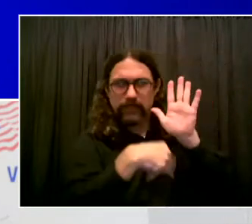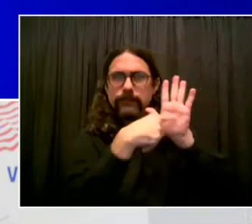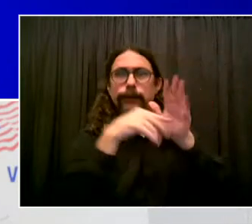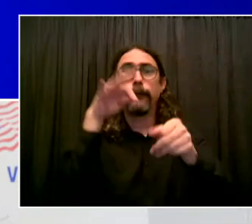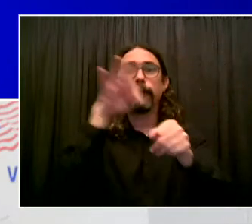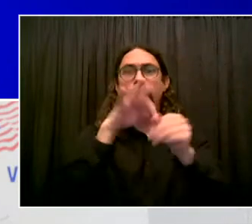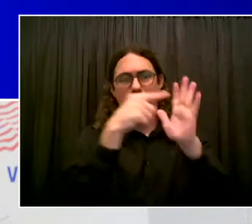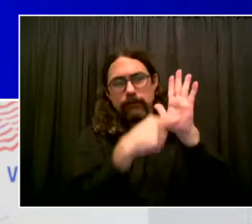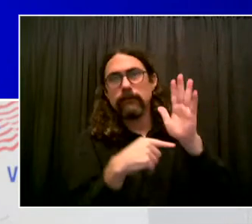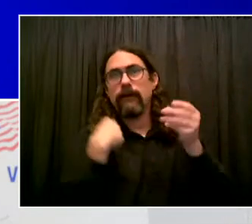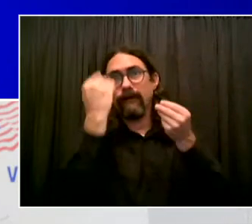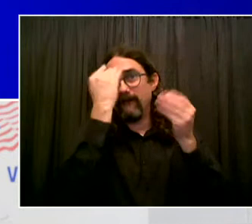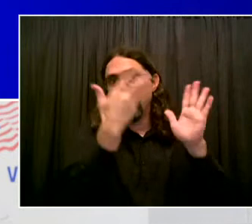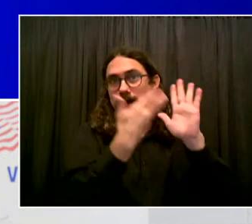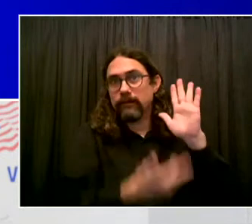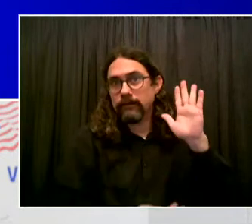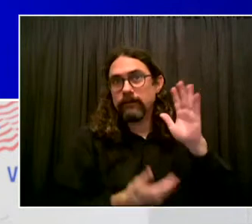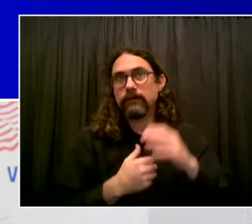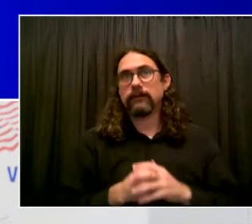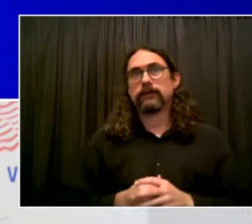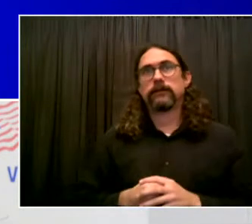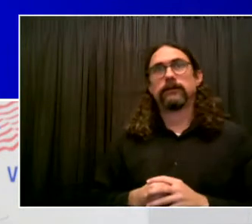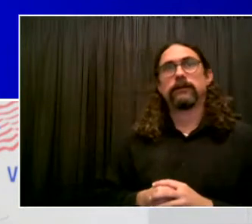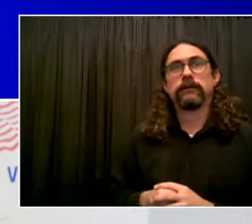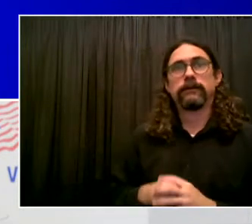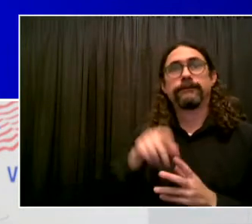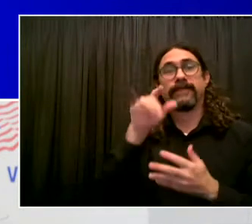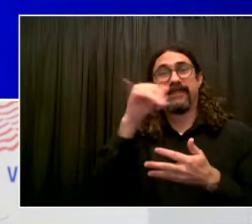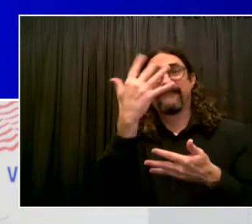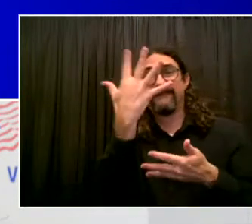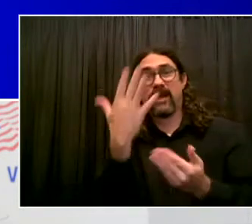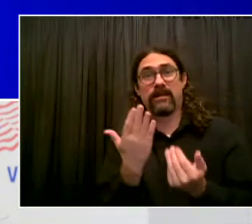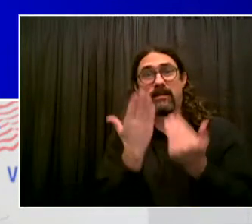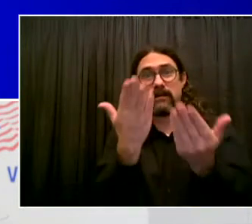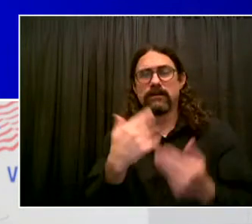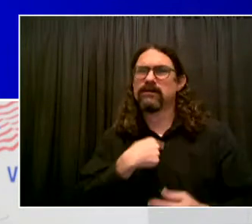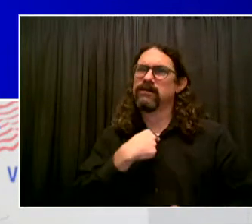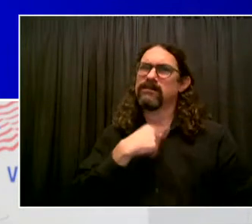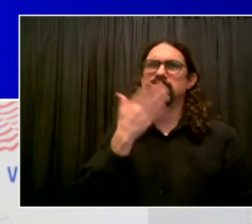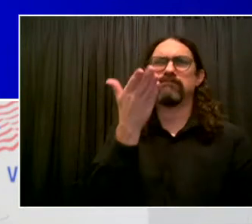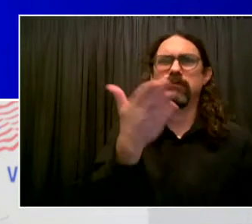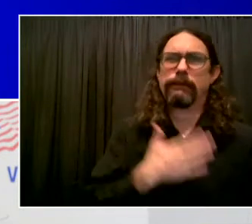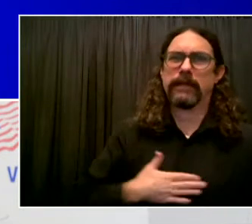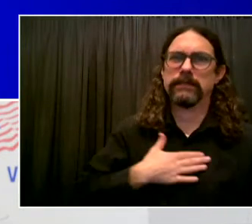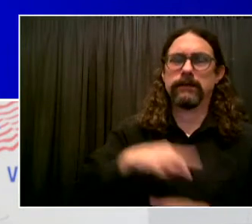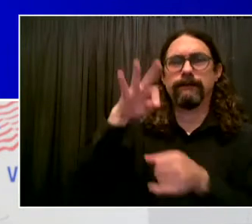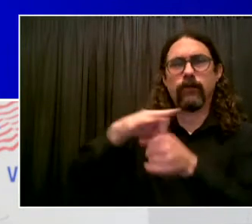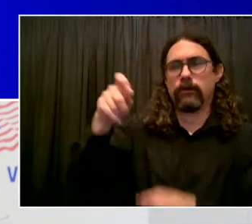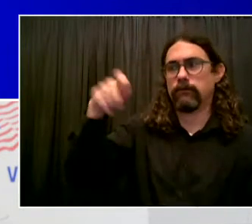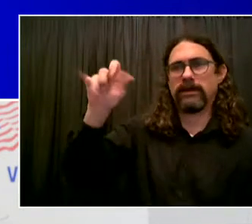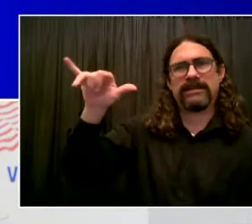will make a big difference for all New Yorkers. And if you want to learn more about them, go to voting.nyc.